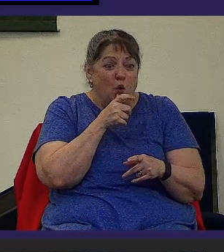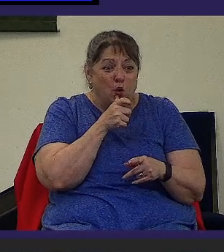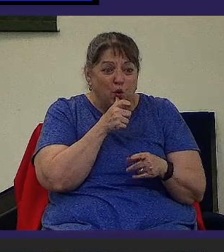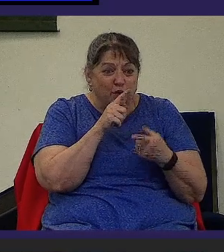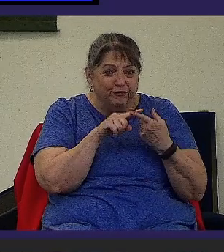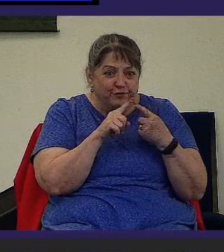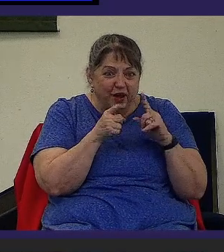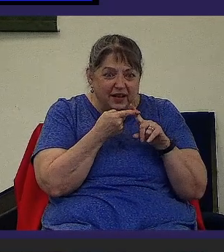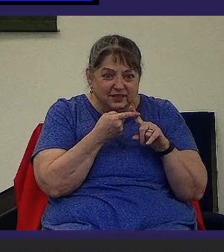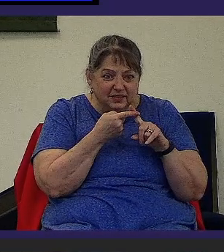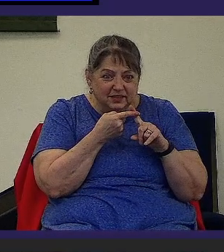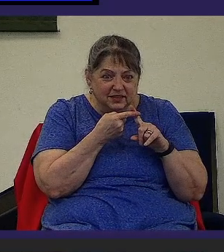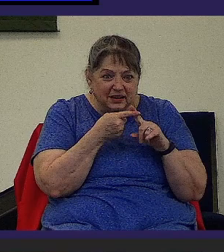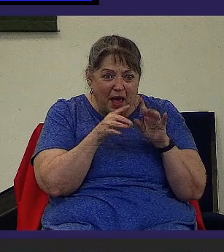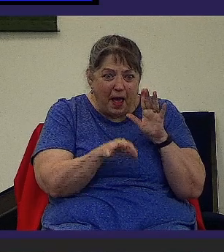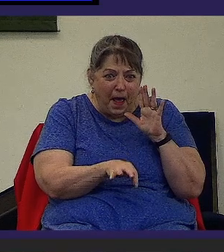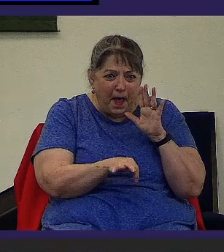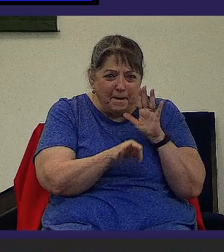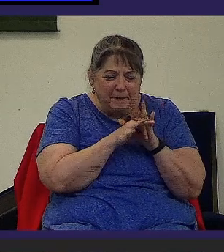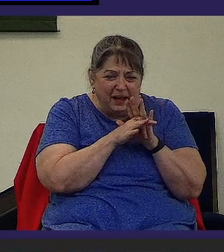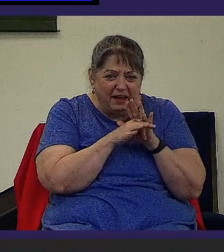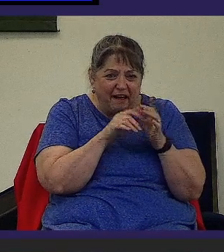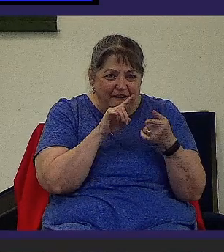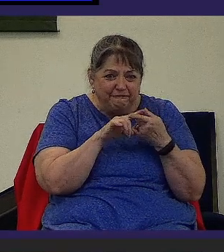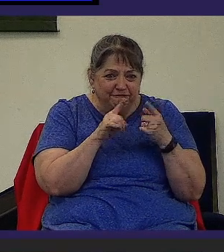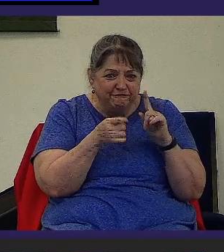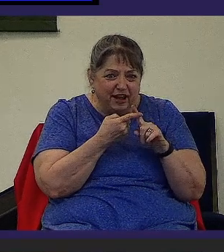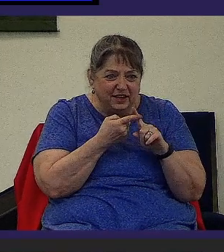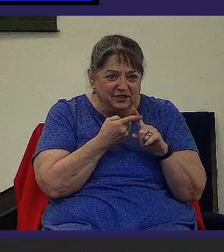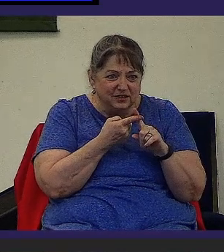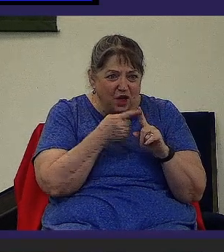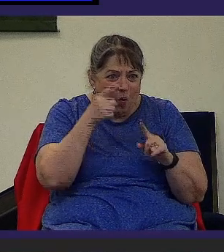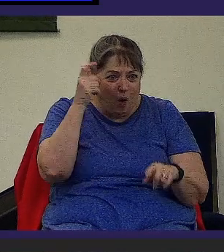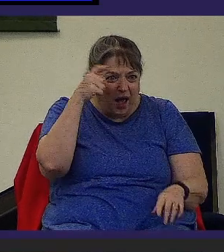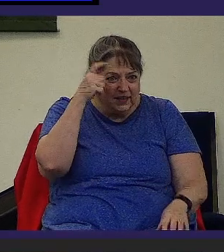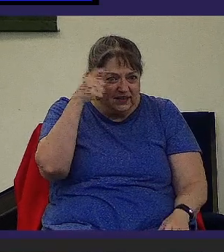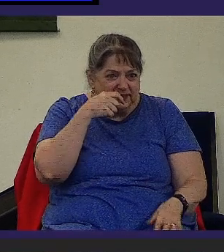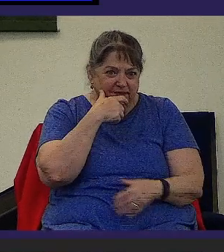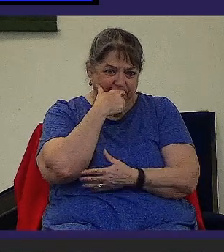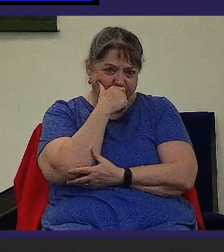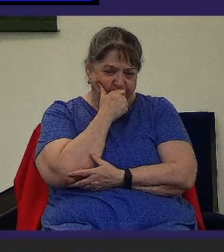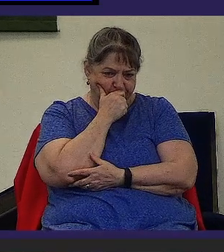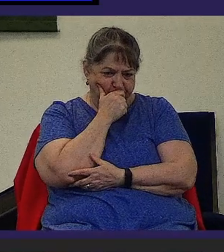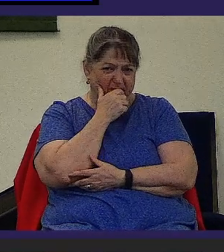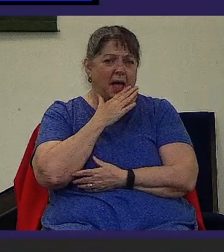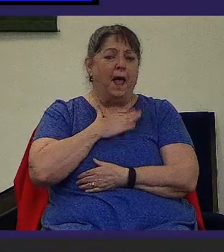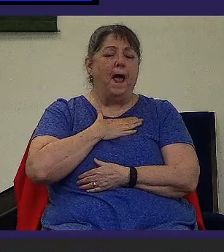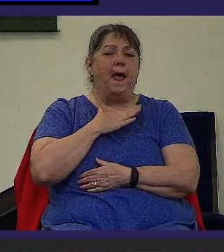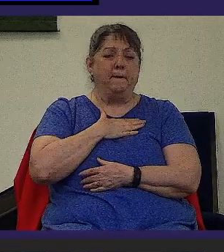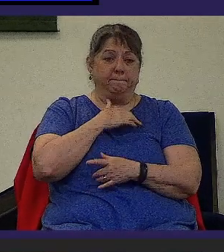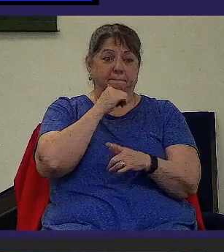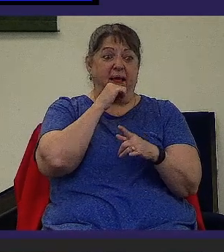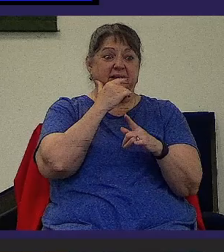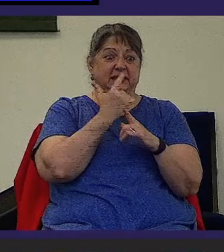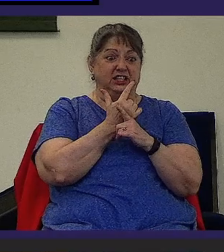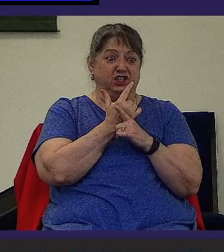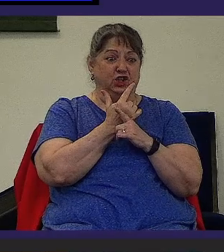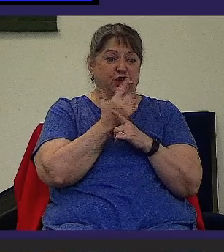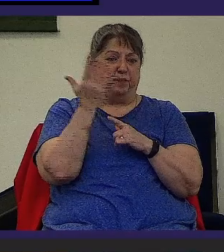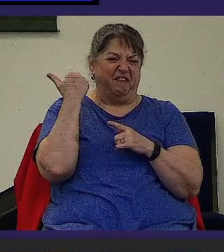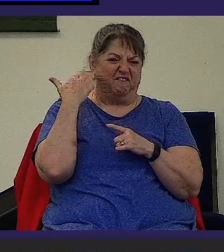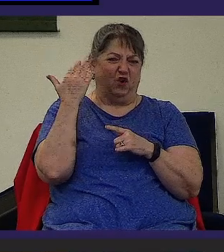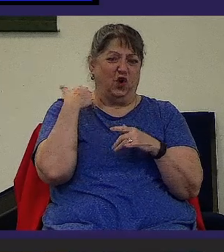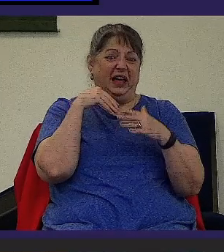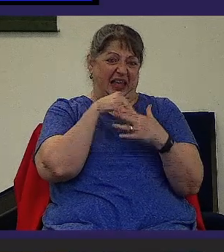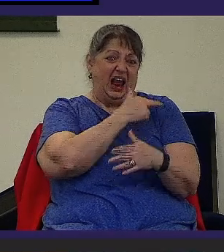have to you got to watch the people i remember when my sister lay on her deathbed there in the hospital we knew it